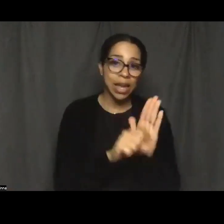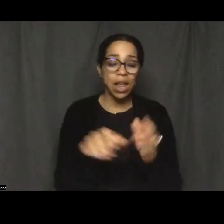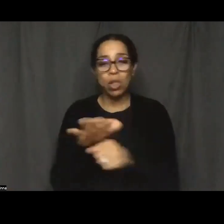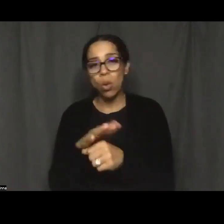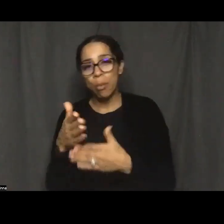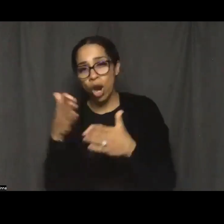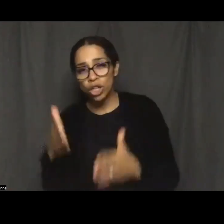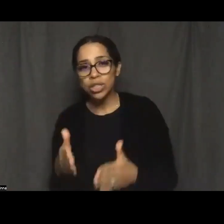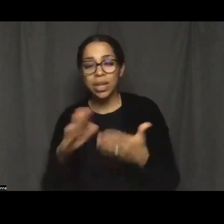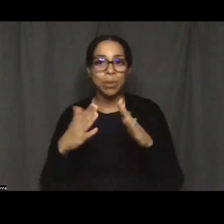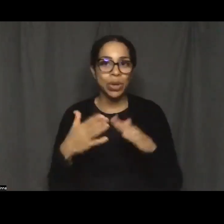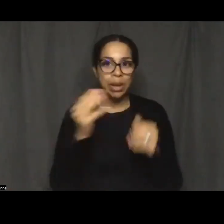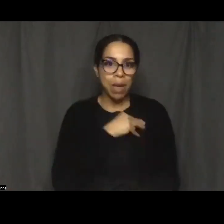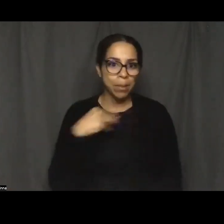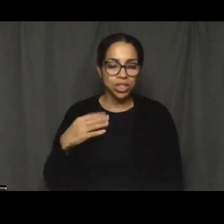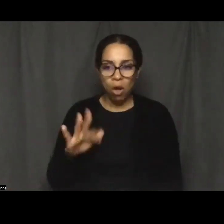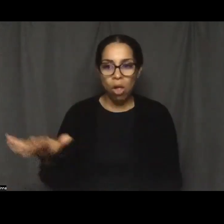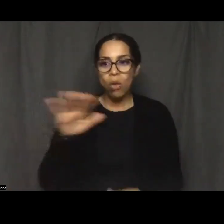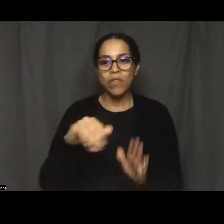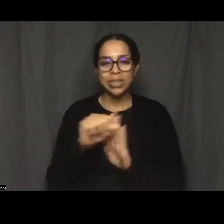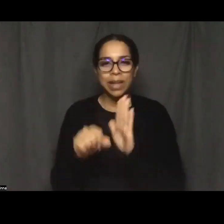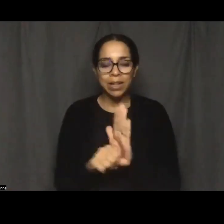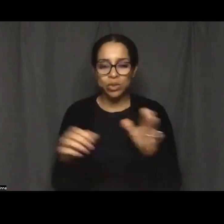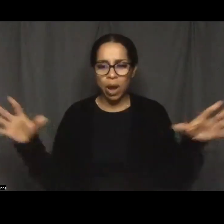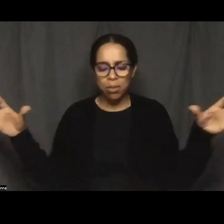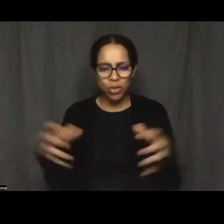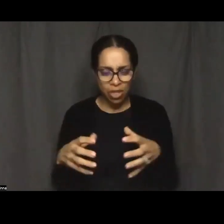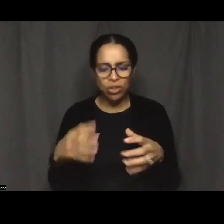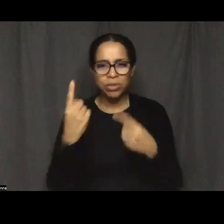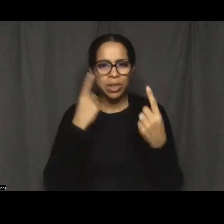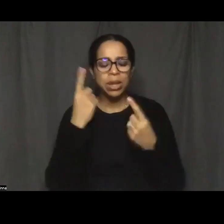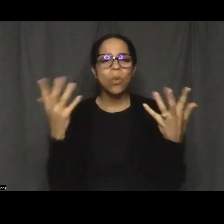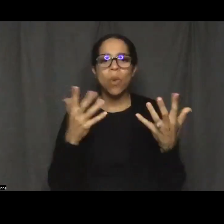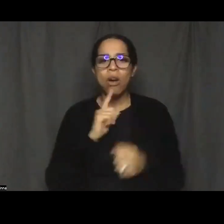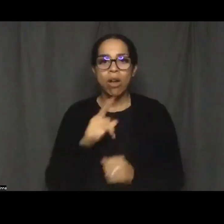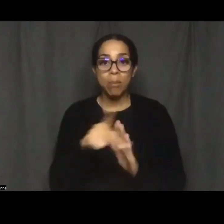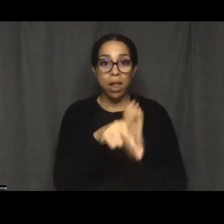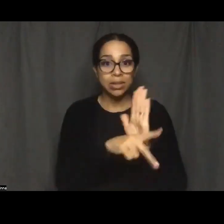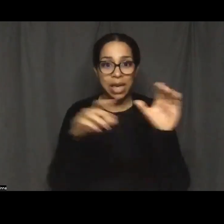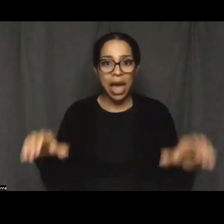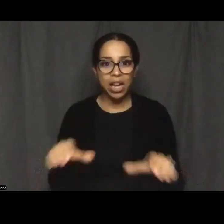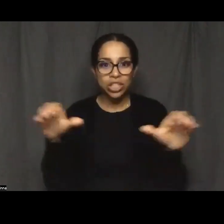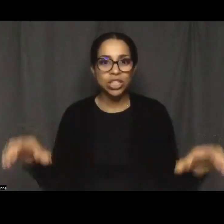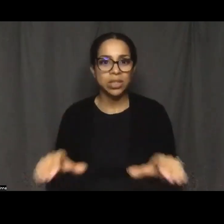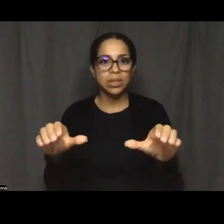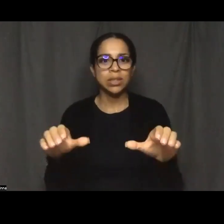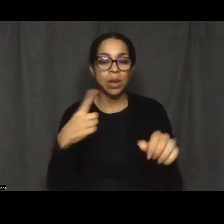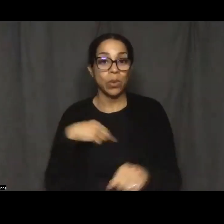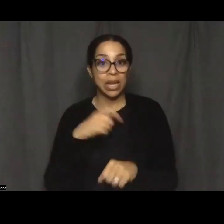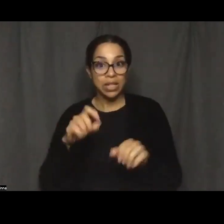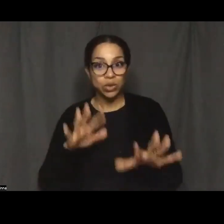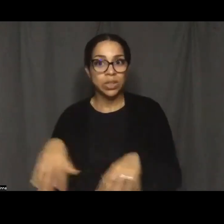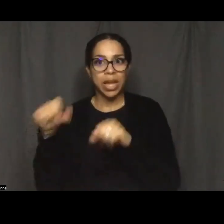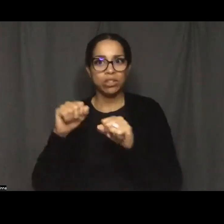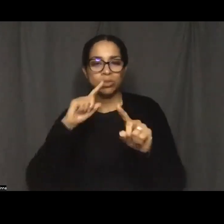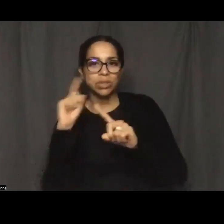community members from across the state really coming together to think through what are the policy actions that we need to take to be able to respond